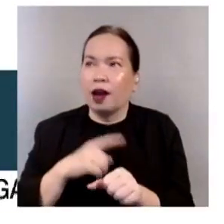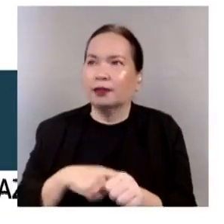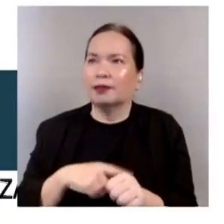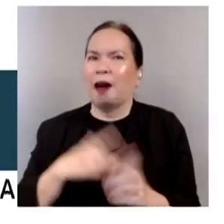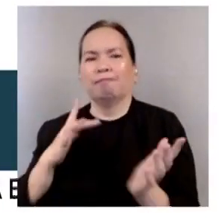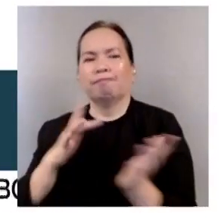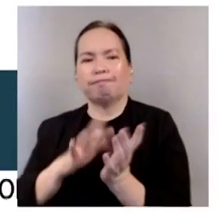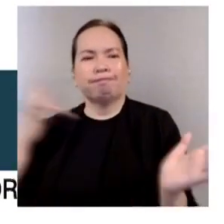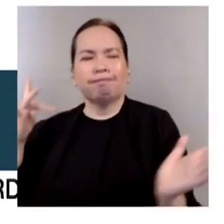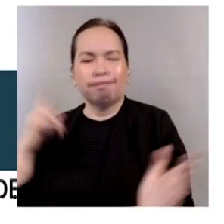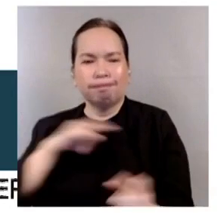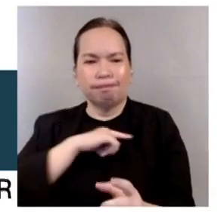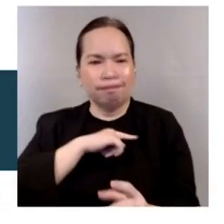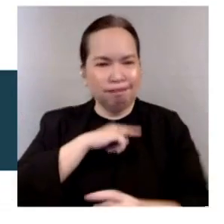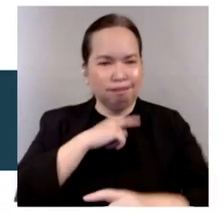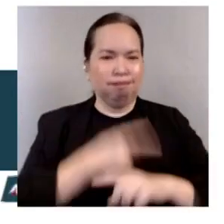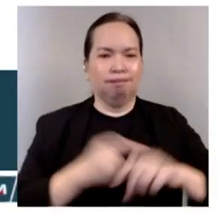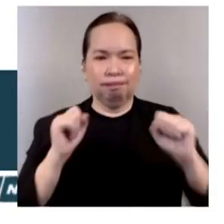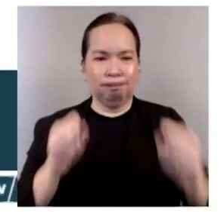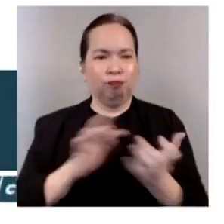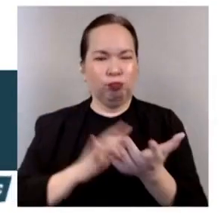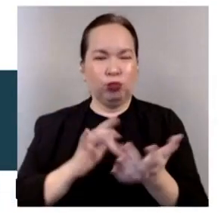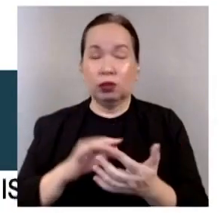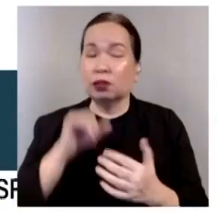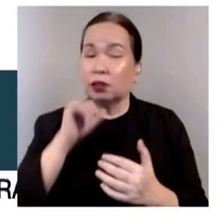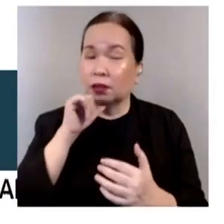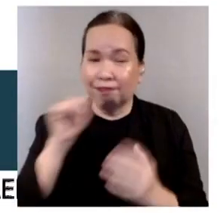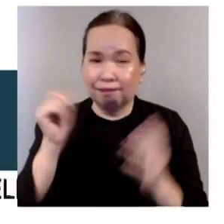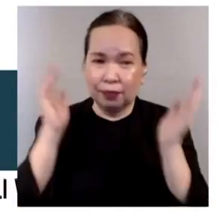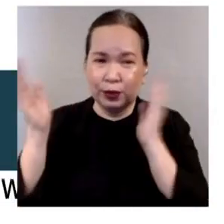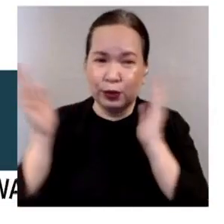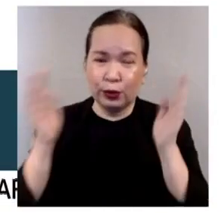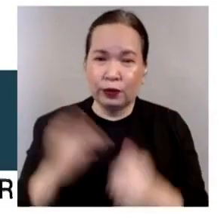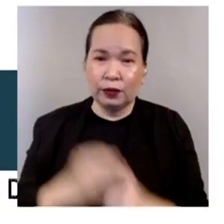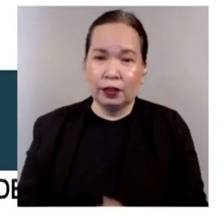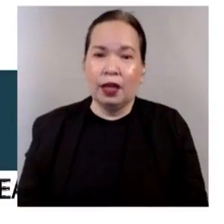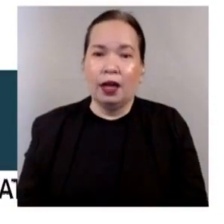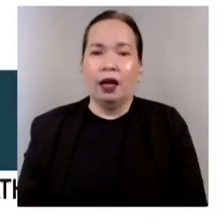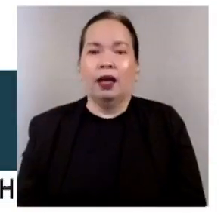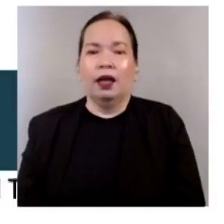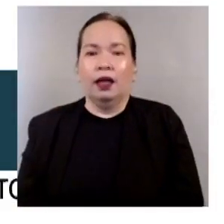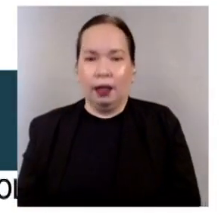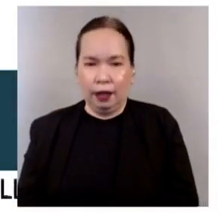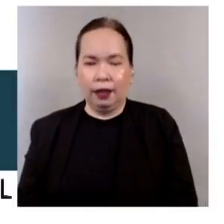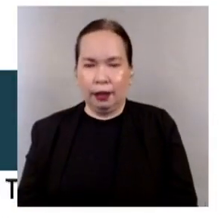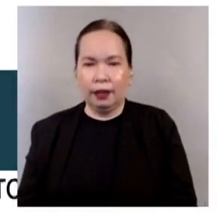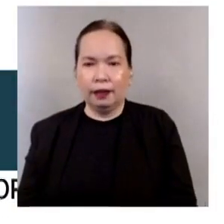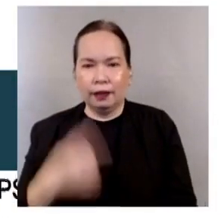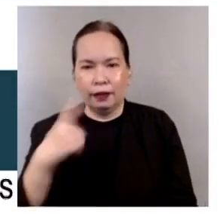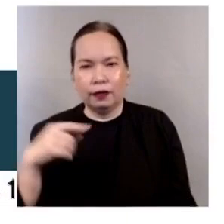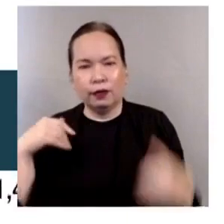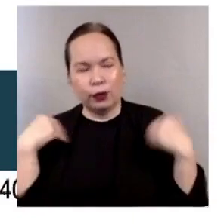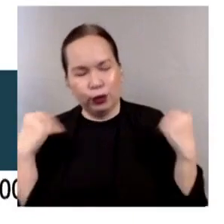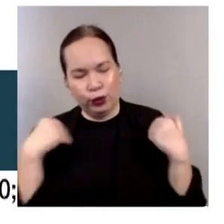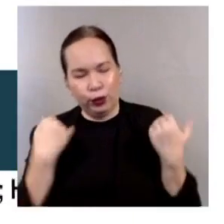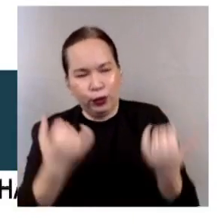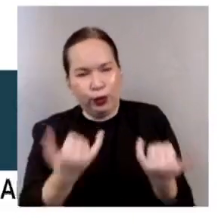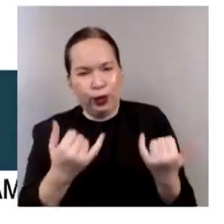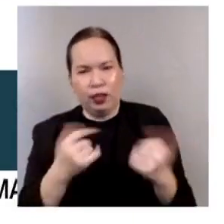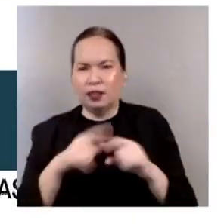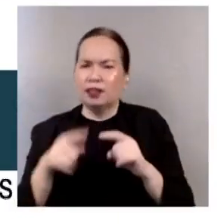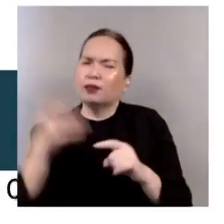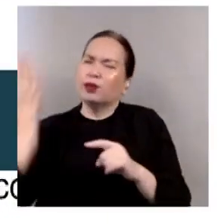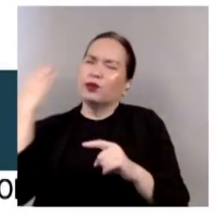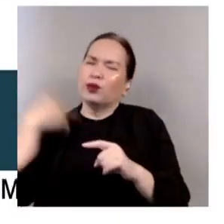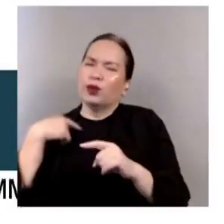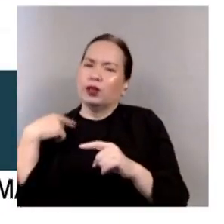really at service. Secretary. Well, for the youth of today, no, iba yung panahon namin noon. Nung panahon namin, it